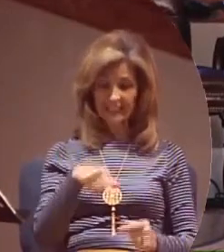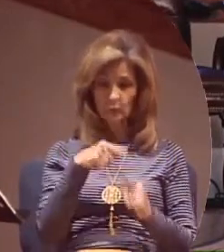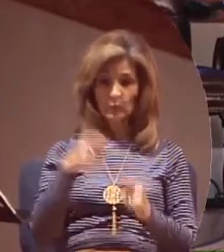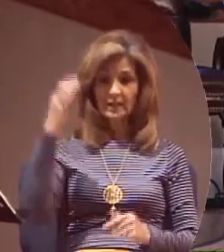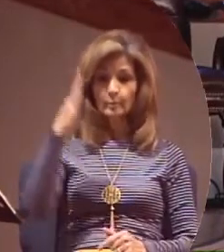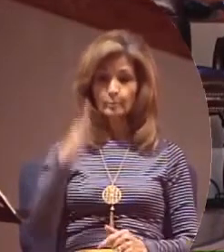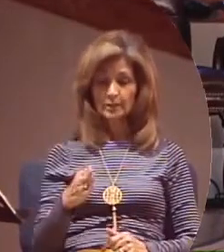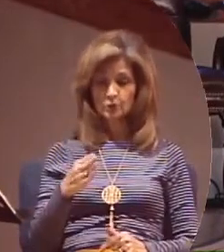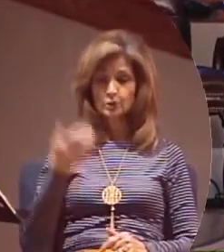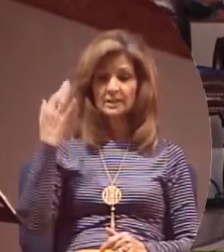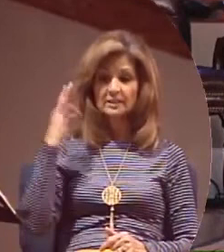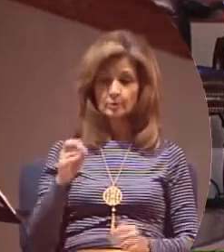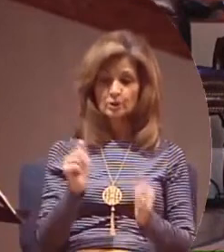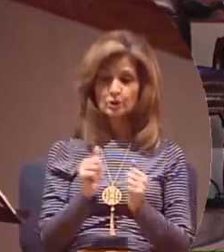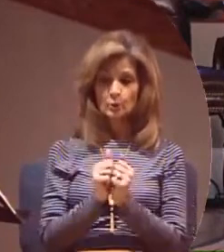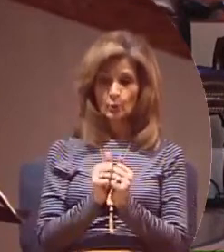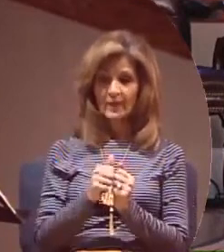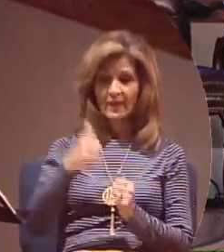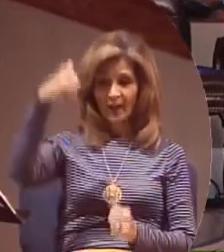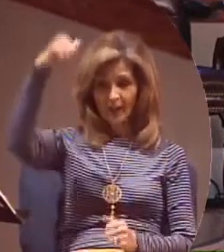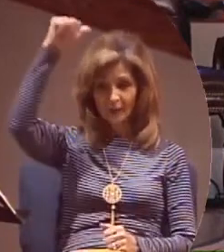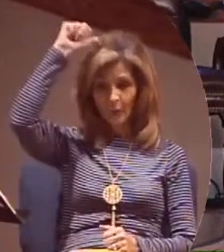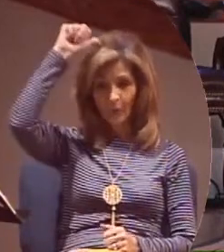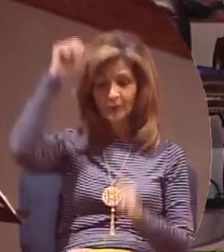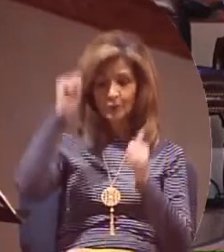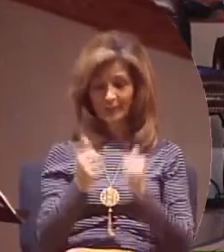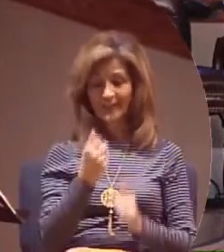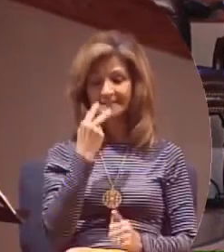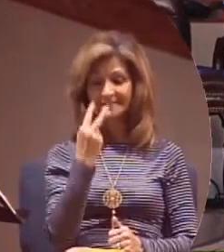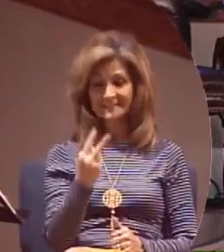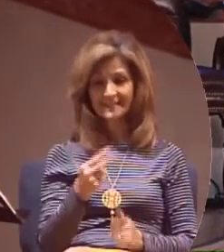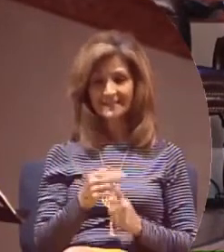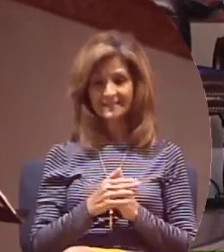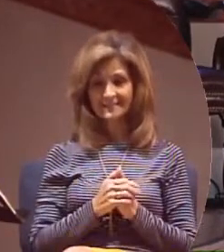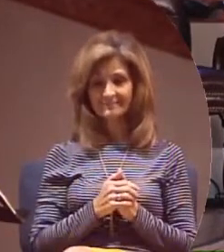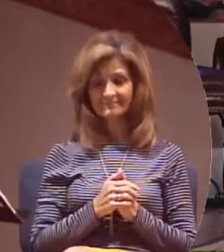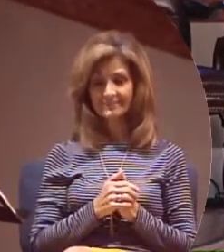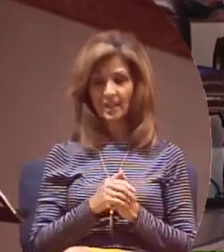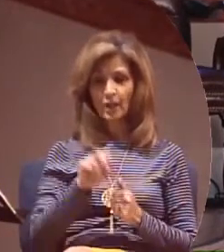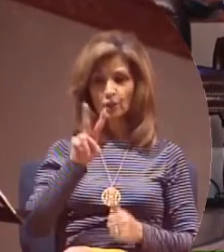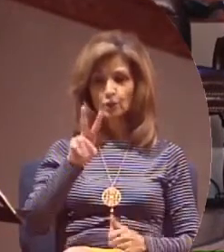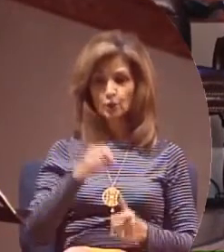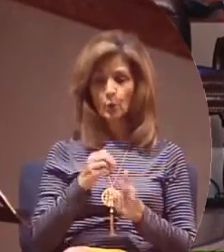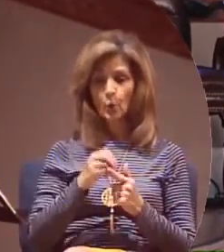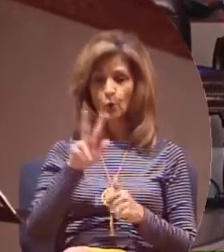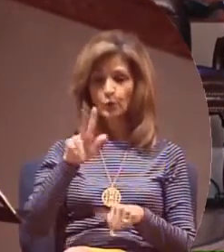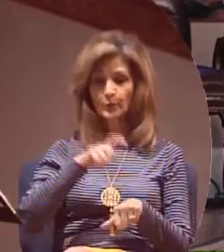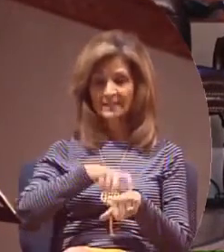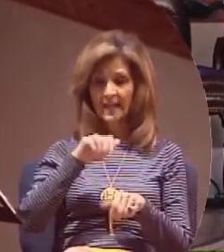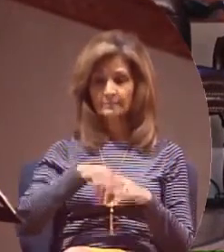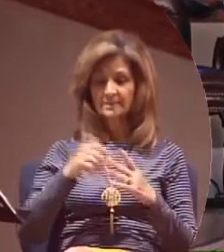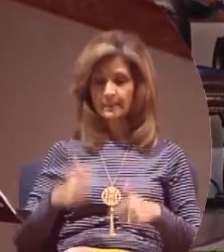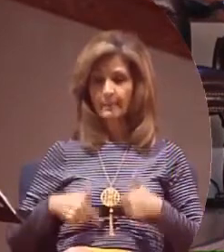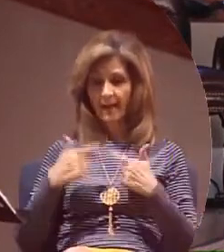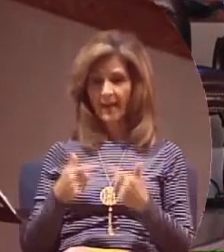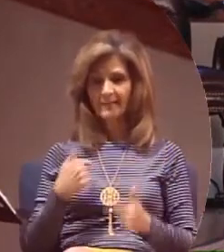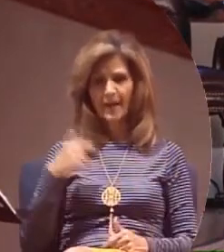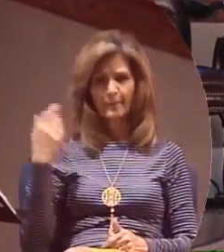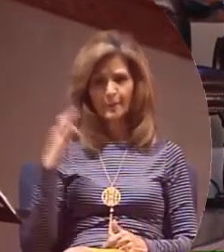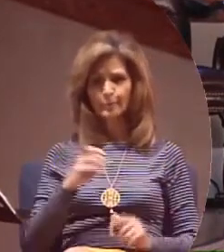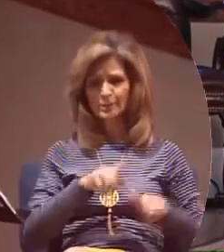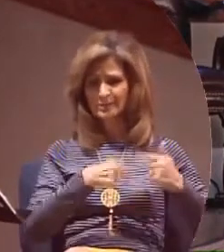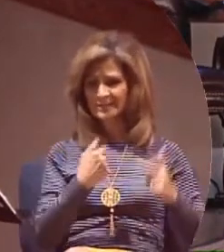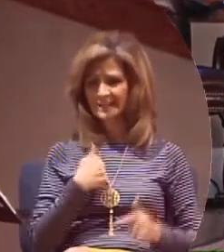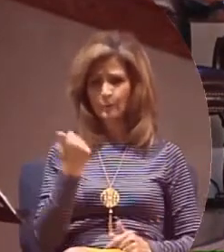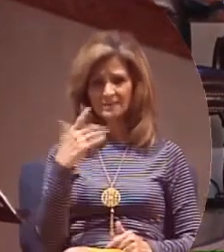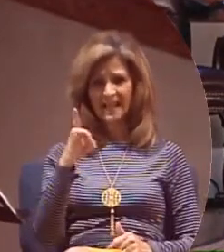with unction. Amen. You can tell it. You know, there's been two or three times in my life, only two or three, and I've been preaching since I